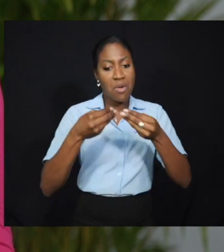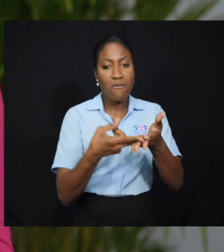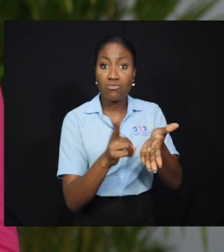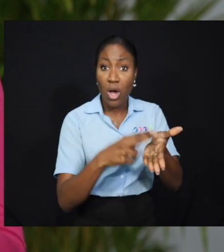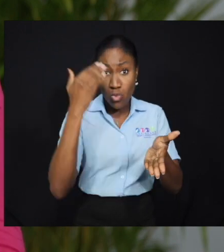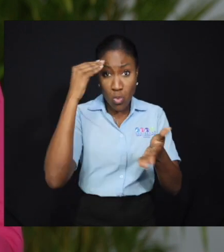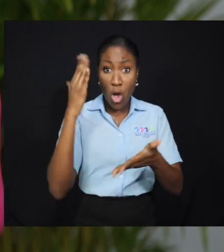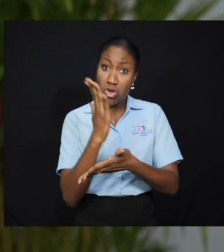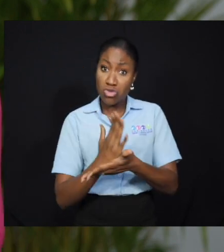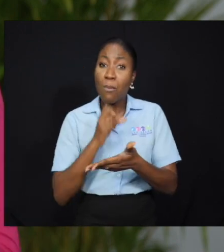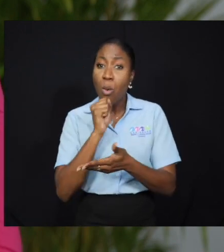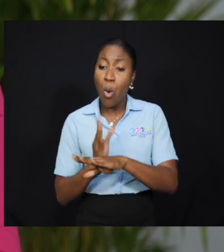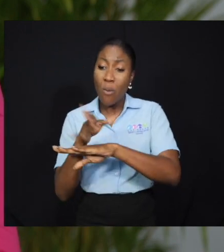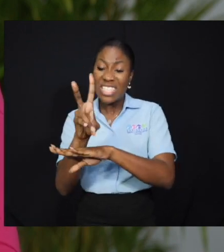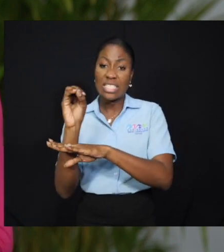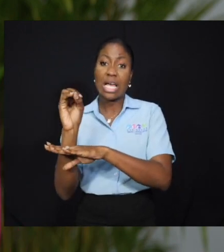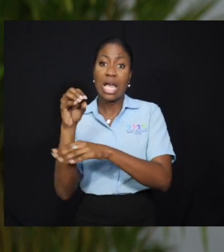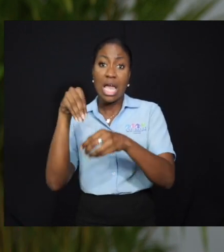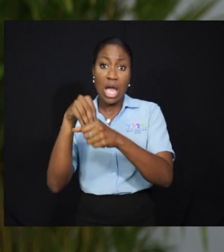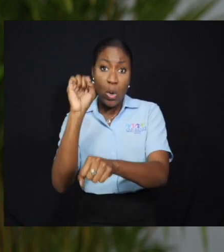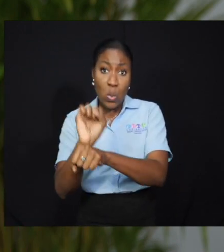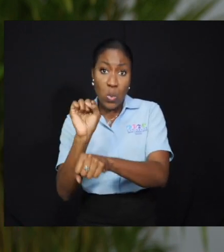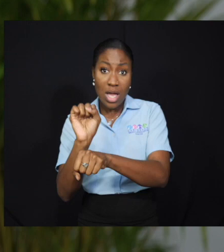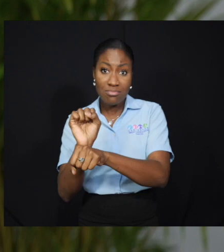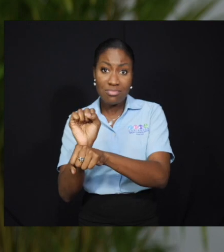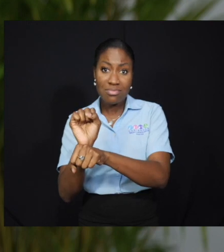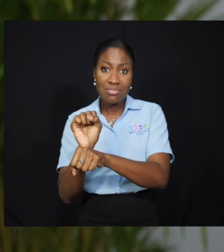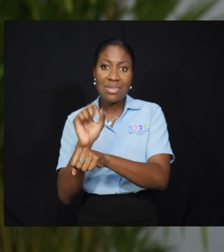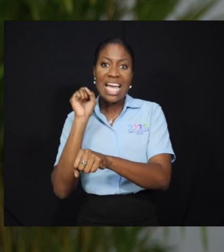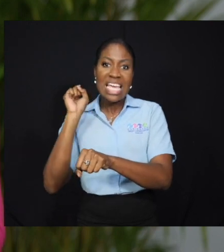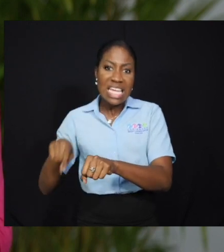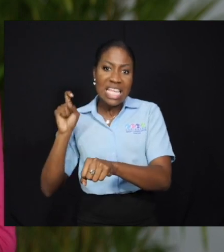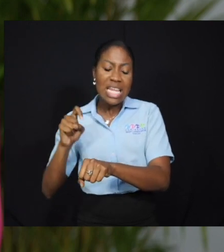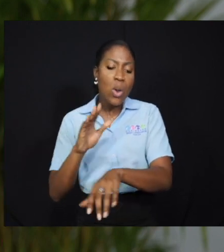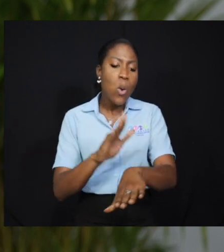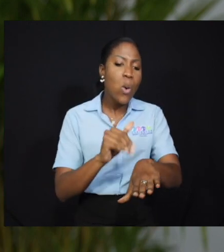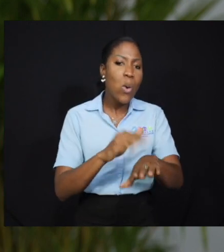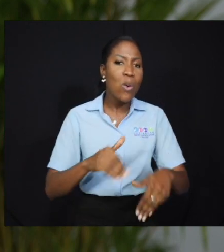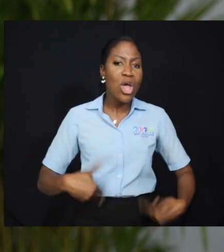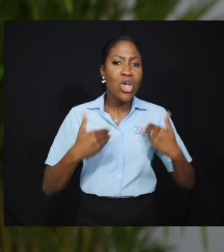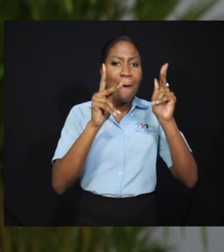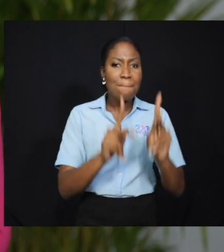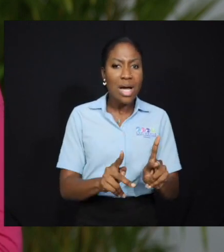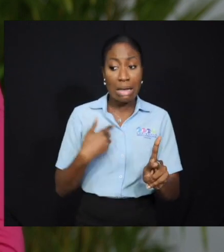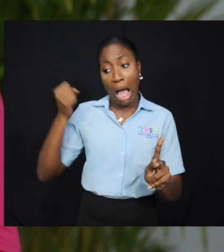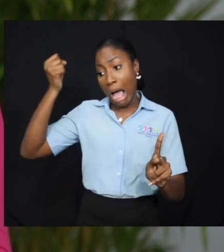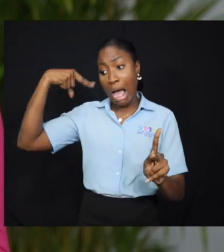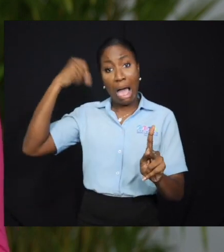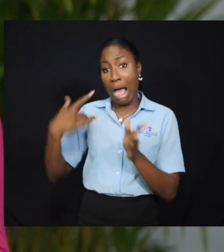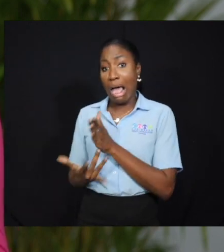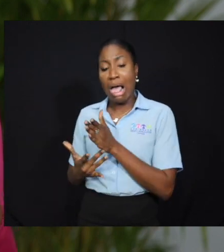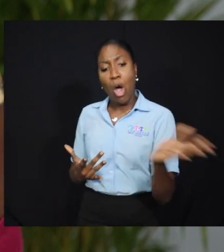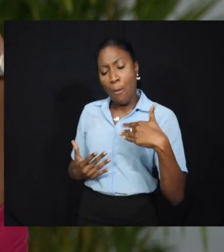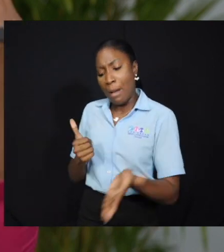work, who have to call on some of the young ones, and they do, for the electronic part of what they're doing. But